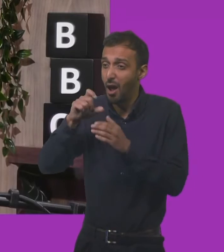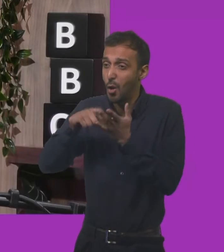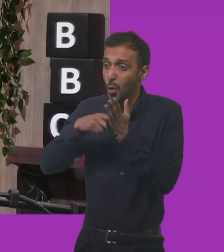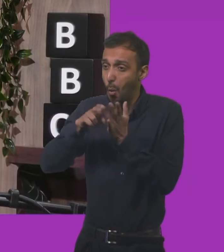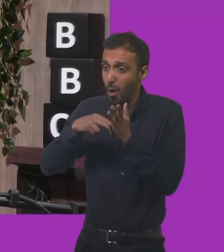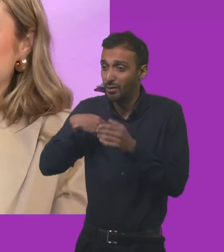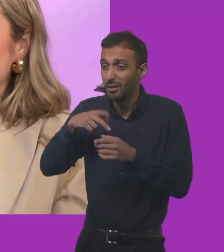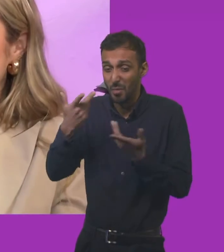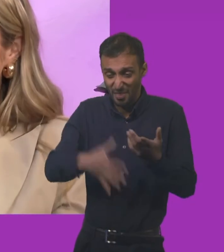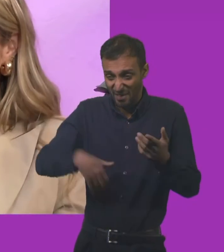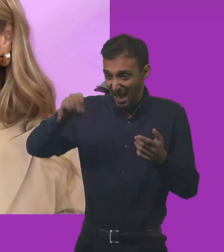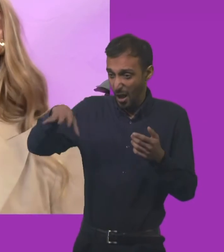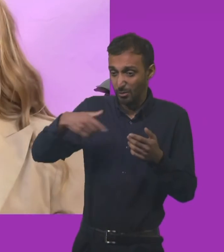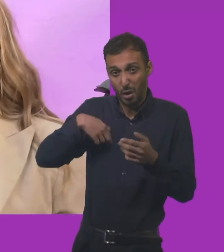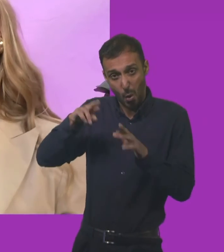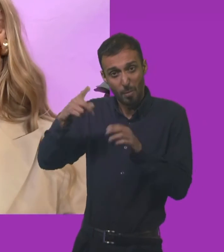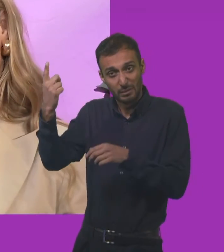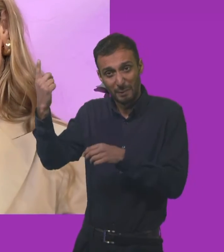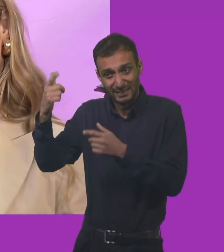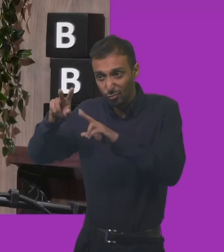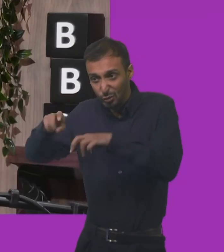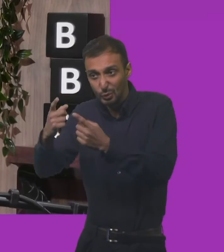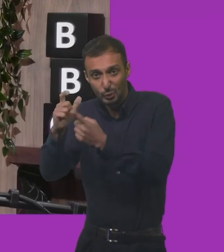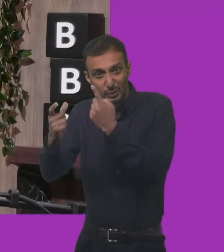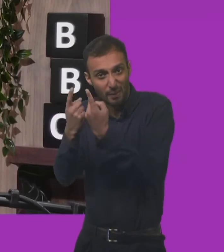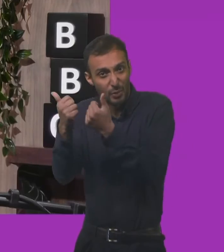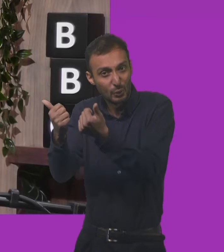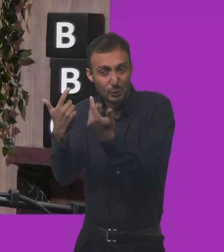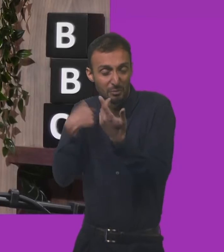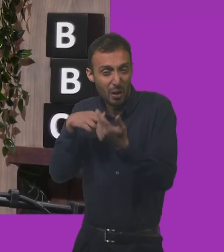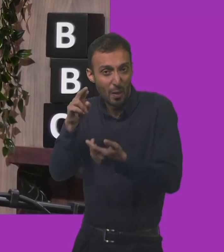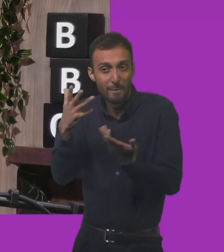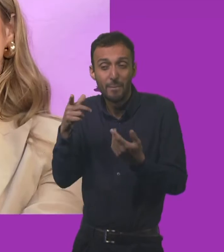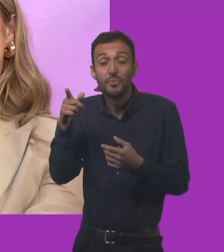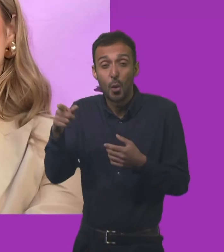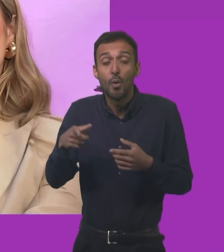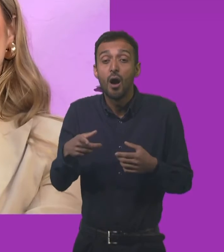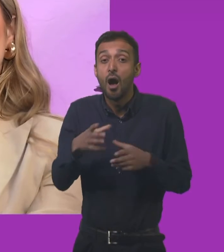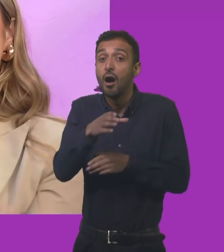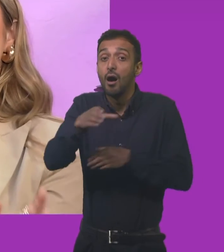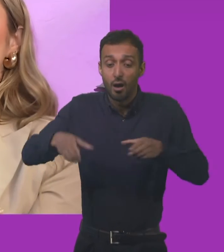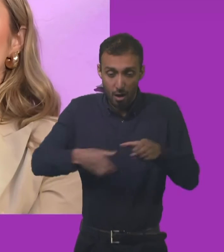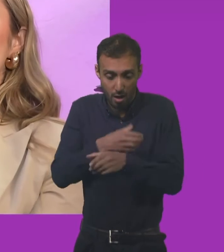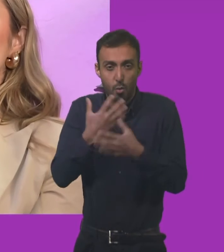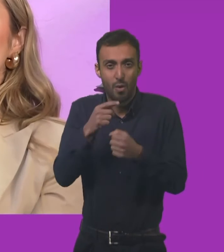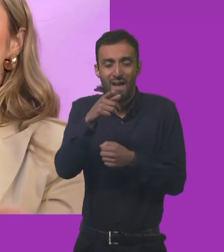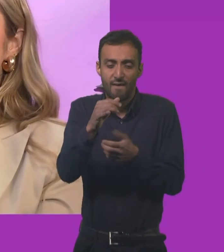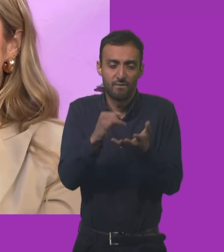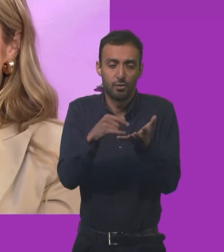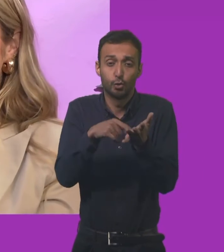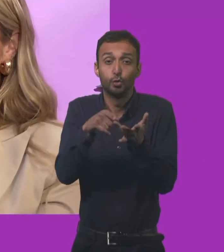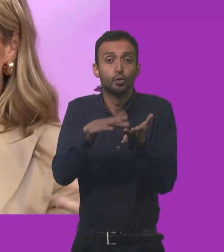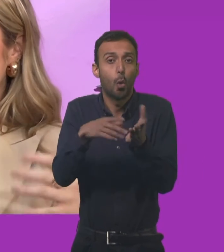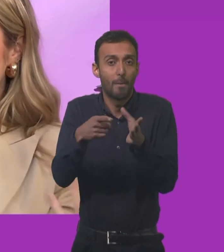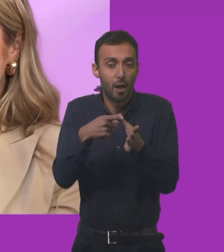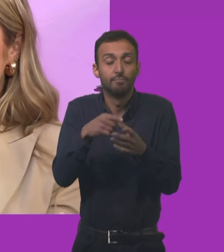in my body anymore. So instead of a colon, you've got a stoma bag. Yes. So basically now my small